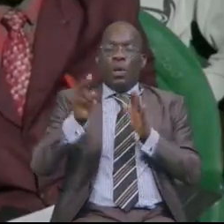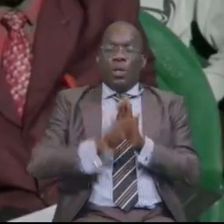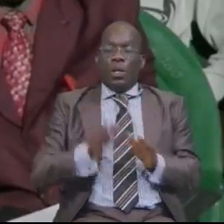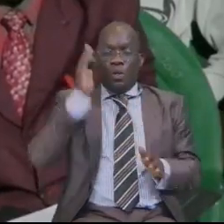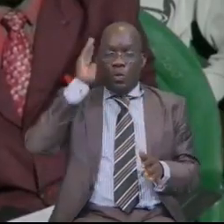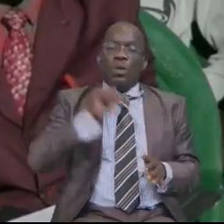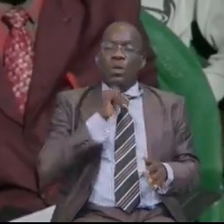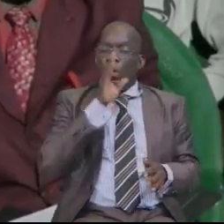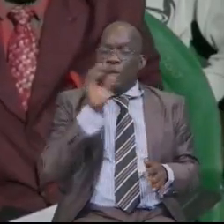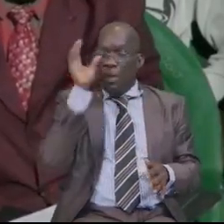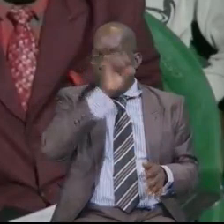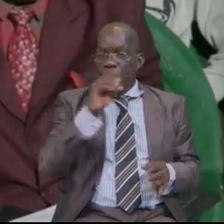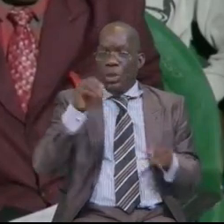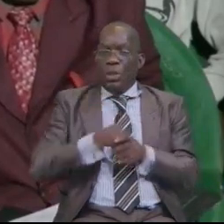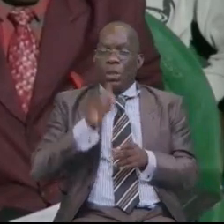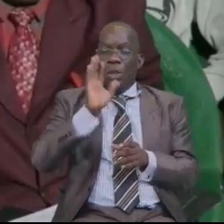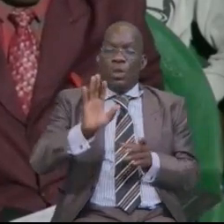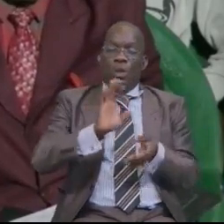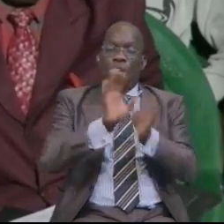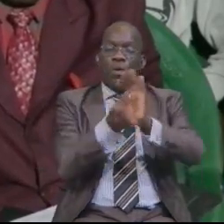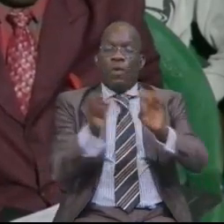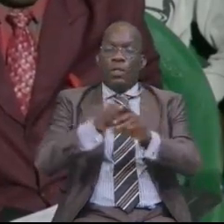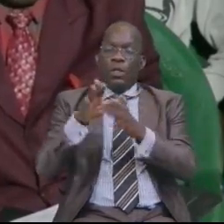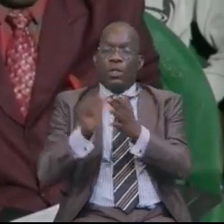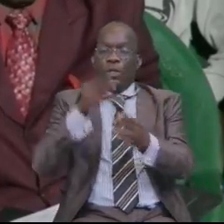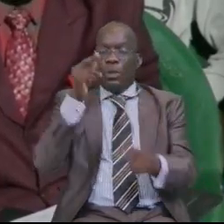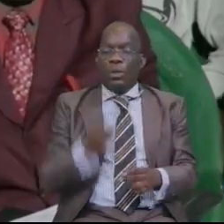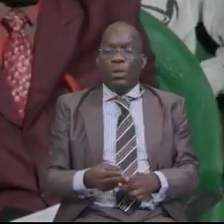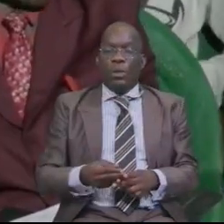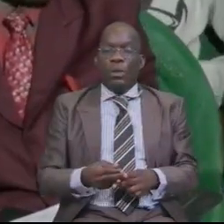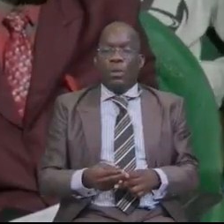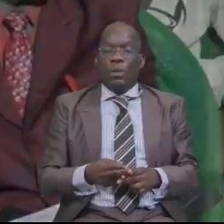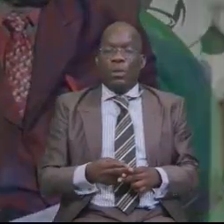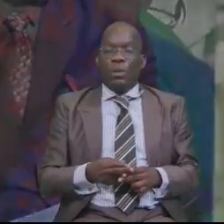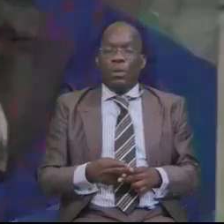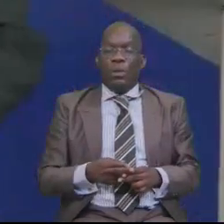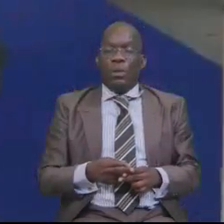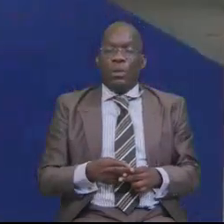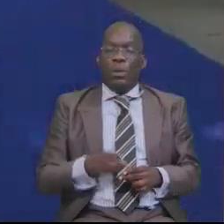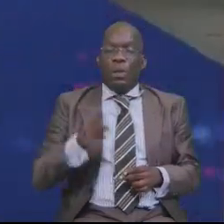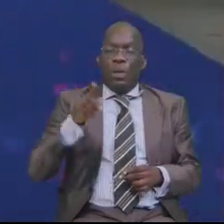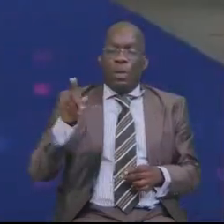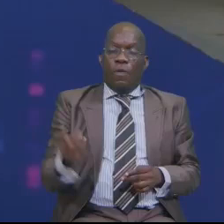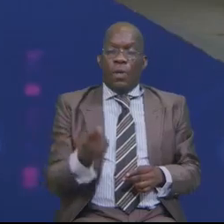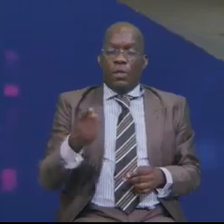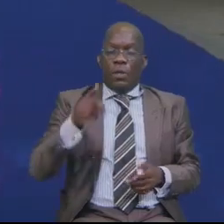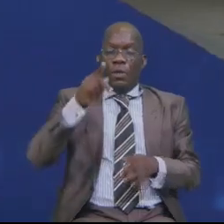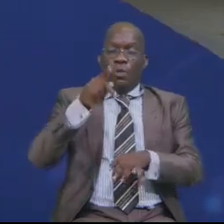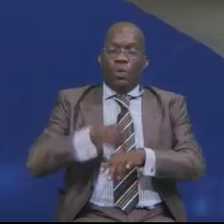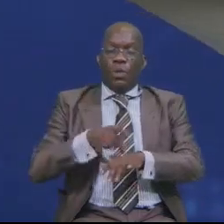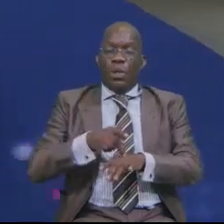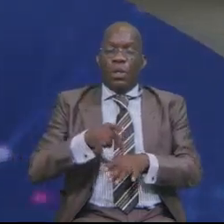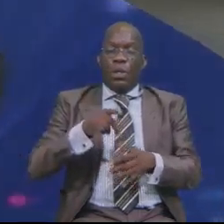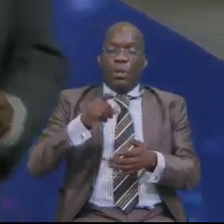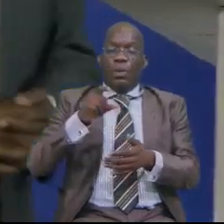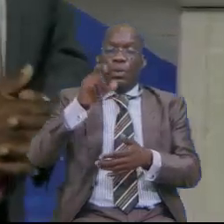your converts in Jesus' name. And we're coming to 1 Peter chapter 4, and I'm reading